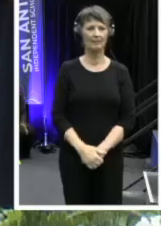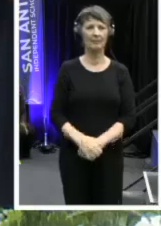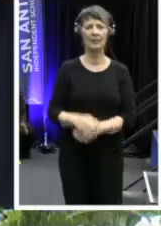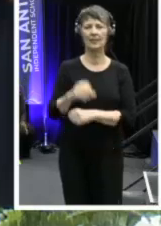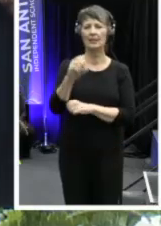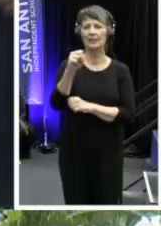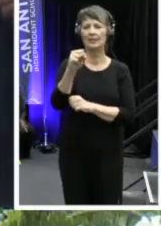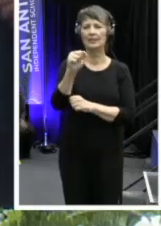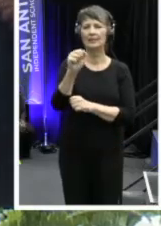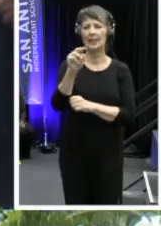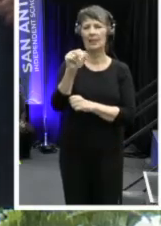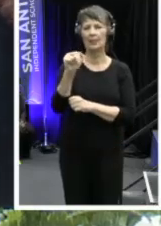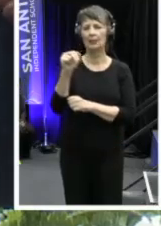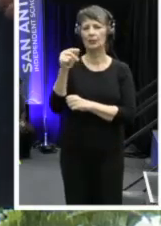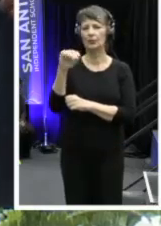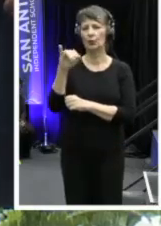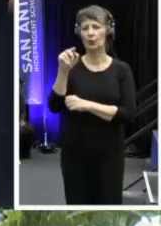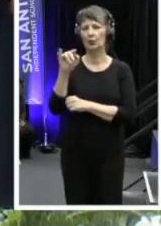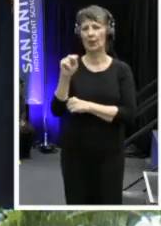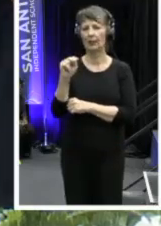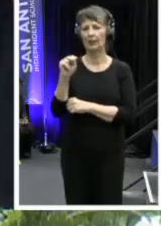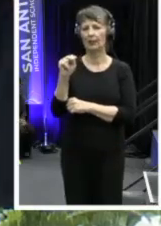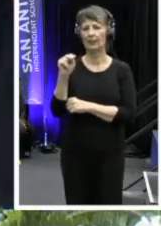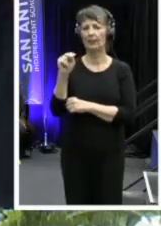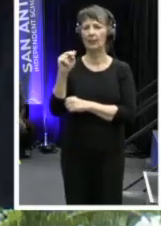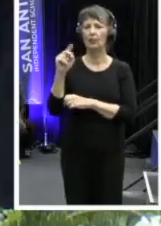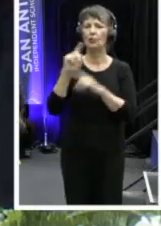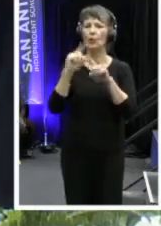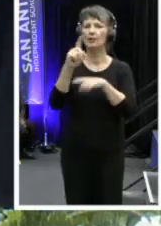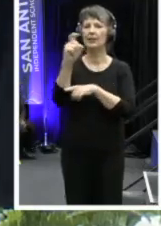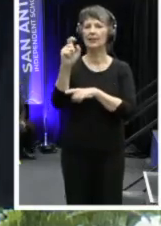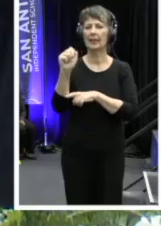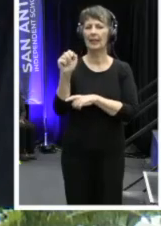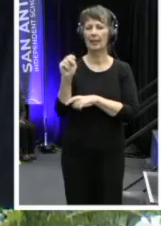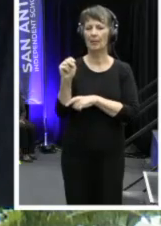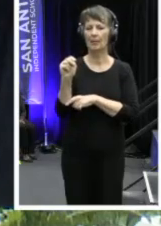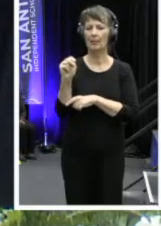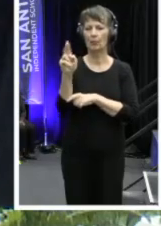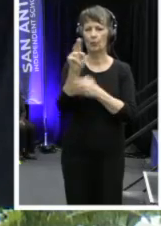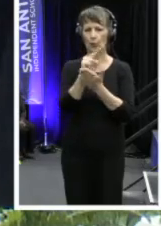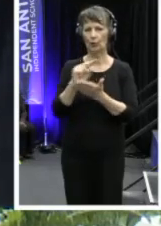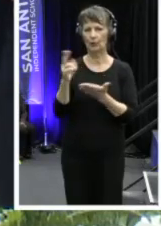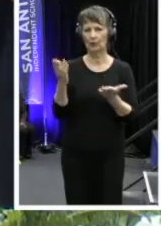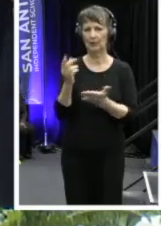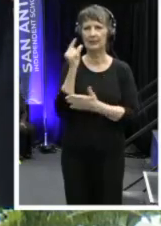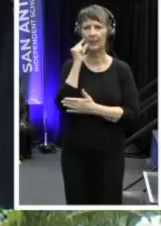Damian Josiah Hudy will be attending Texas A&M University at San Antonio.